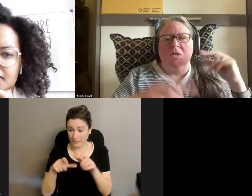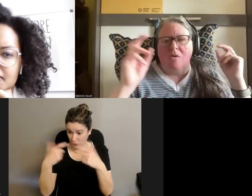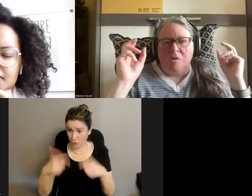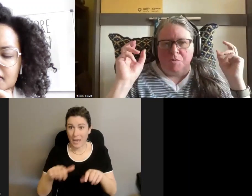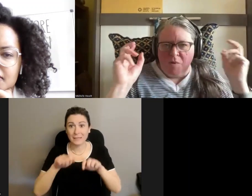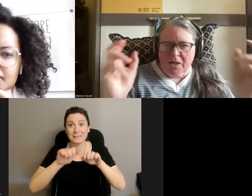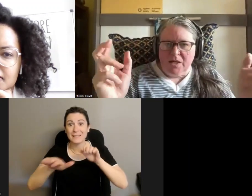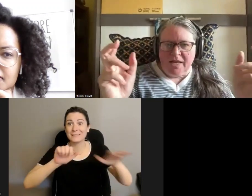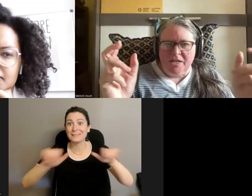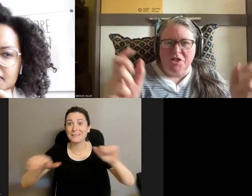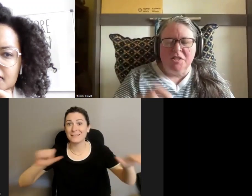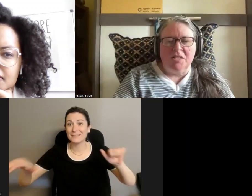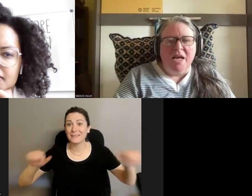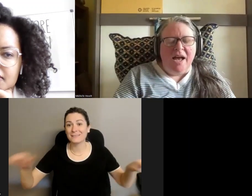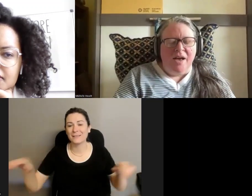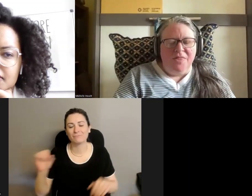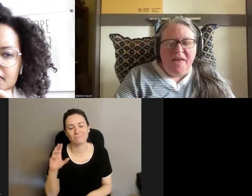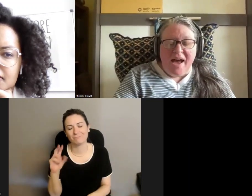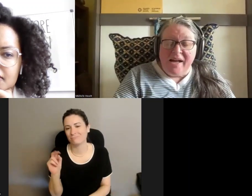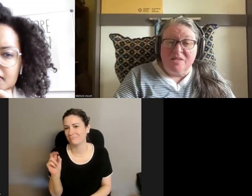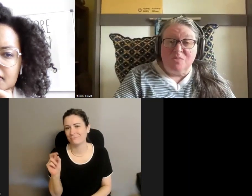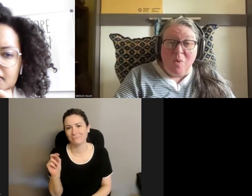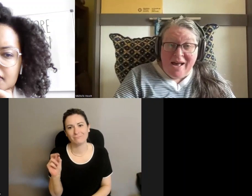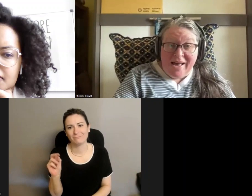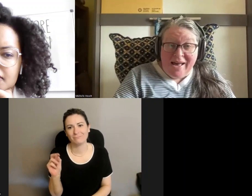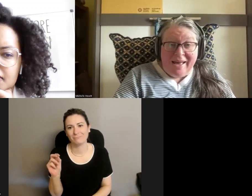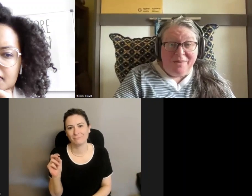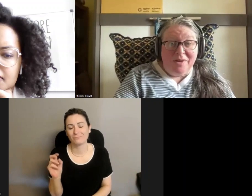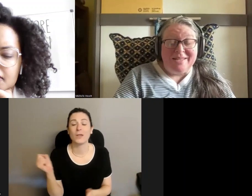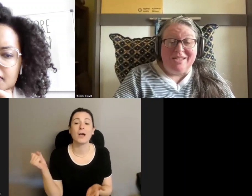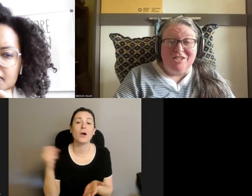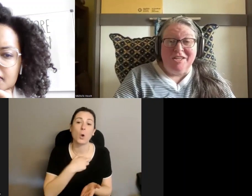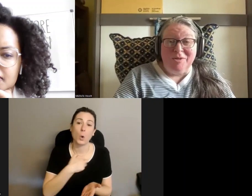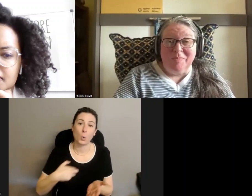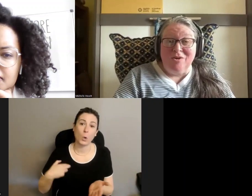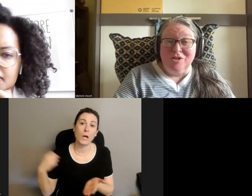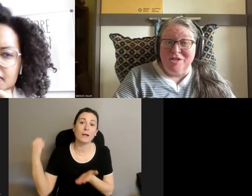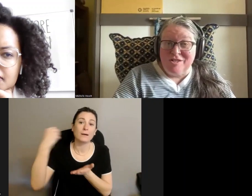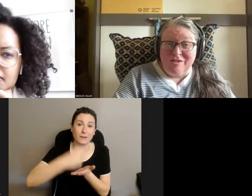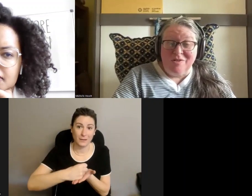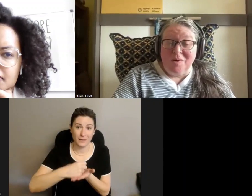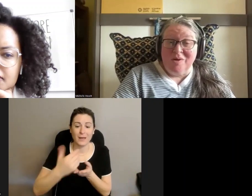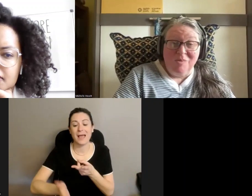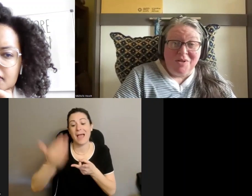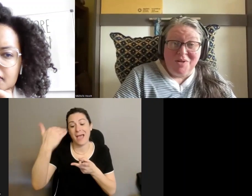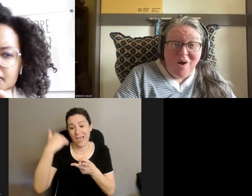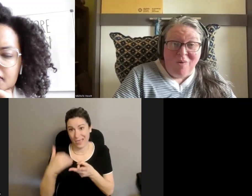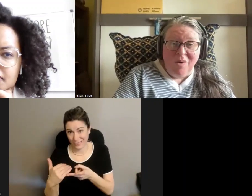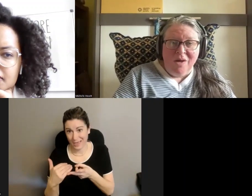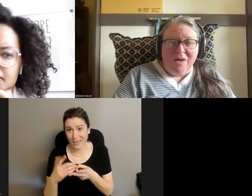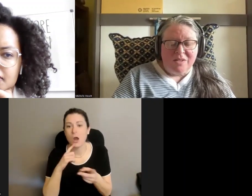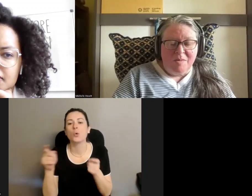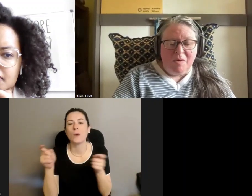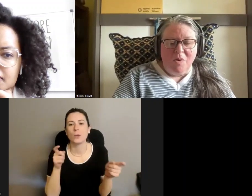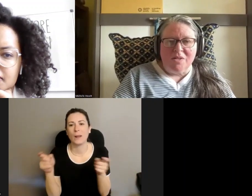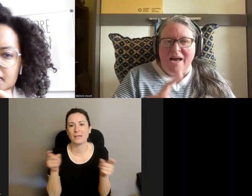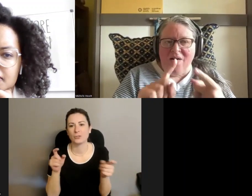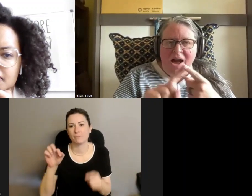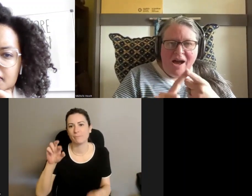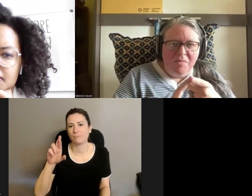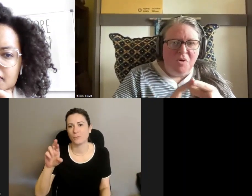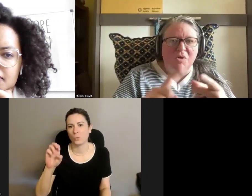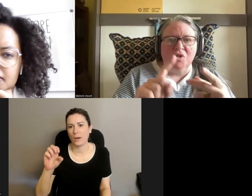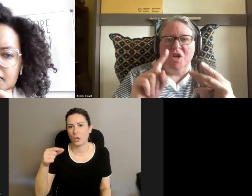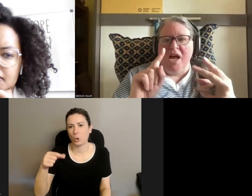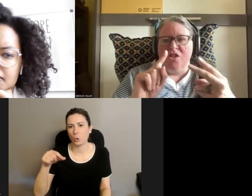go through what's called regulations. And that's where is actually going to be all the stuff that we all want to know is going to be worked